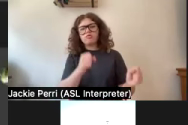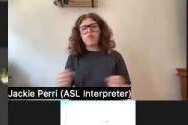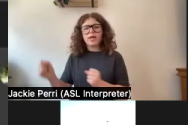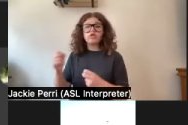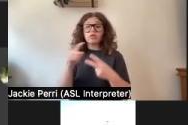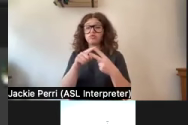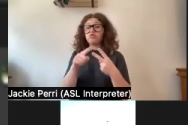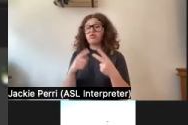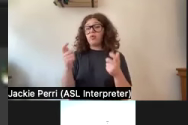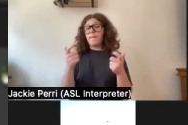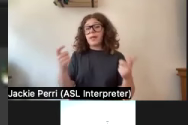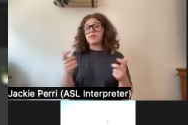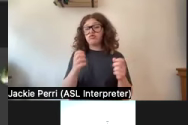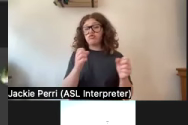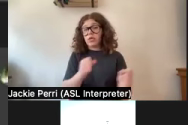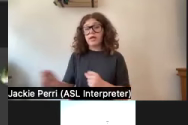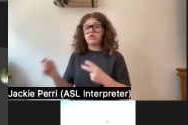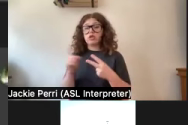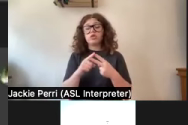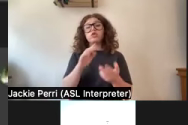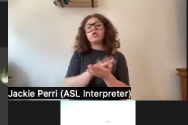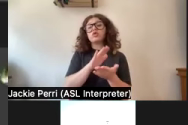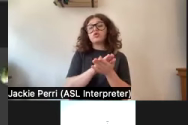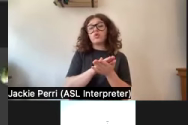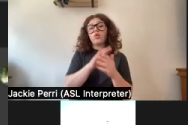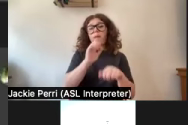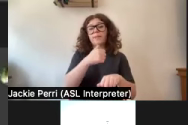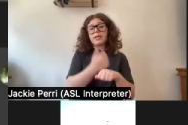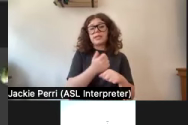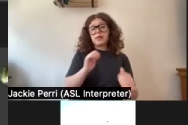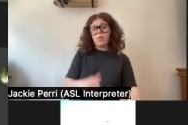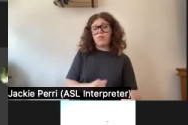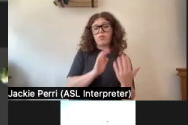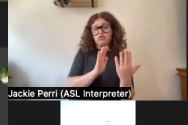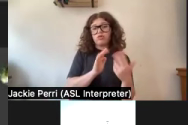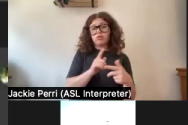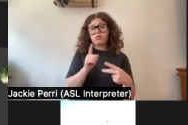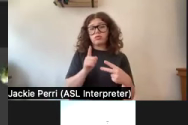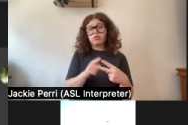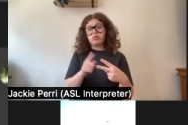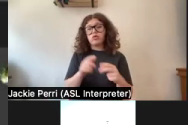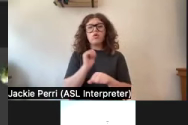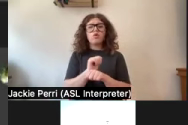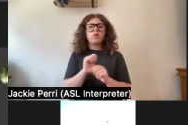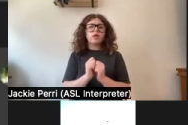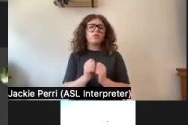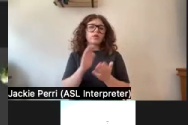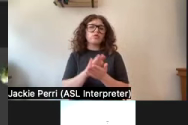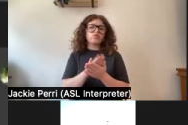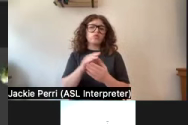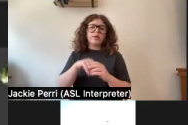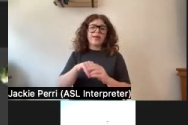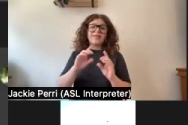The first has been a school-based approach. One of our approaches has been working with a school within the district to develop